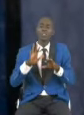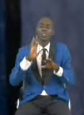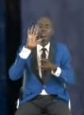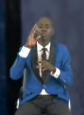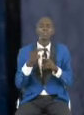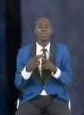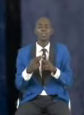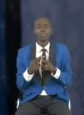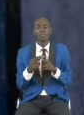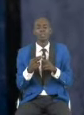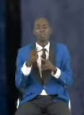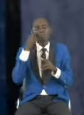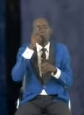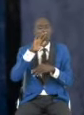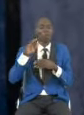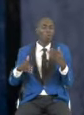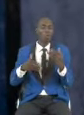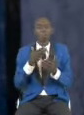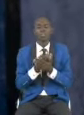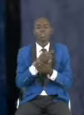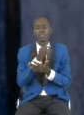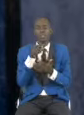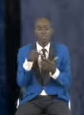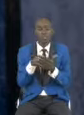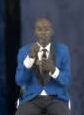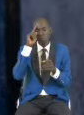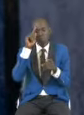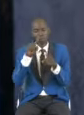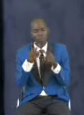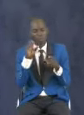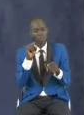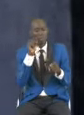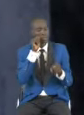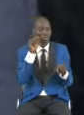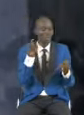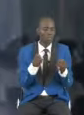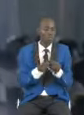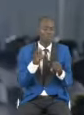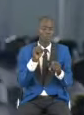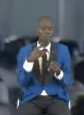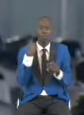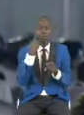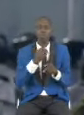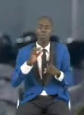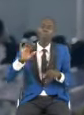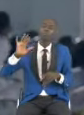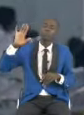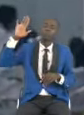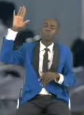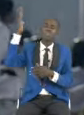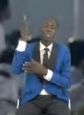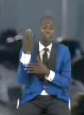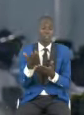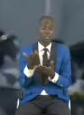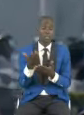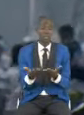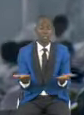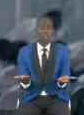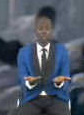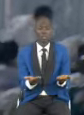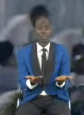for all these our brothers and sisters who raised up their hands here and in